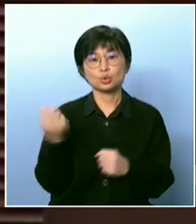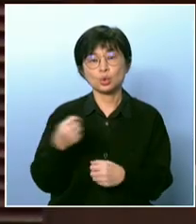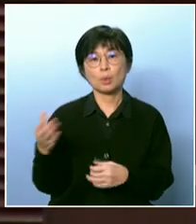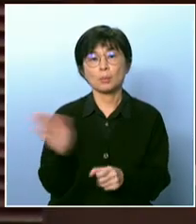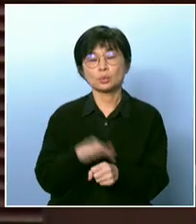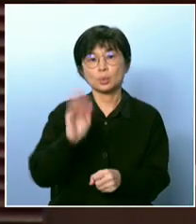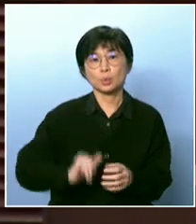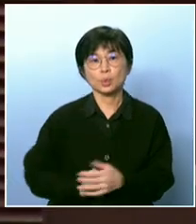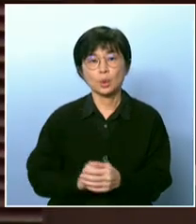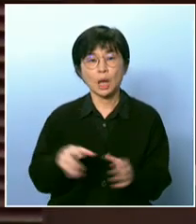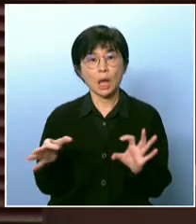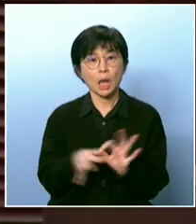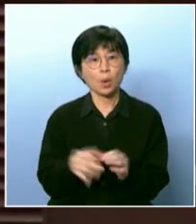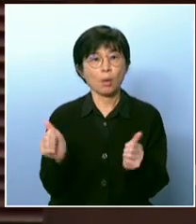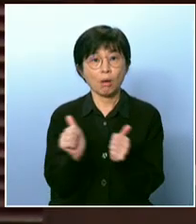mentee.